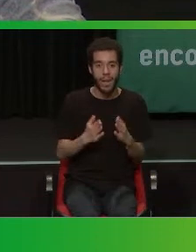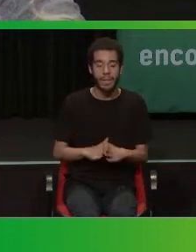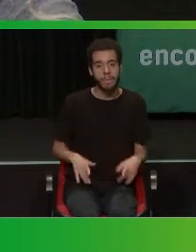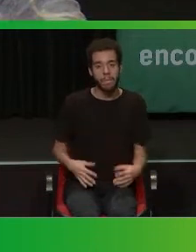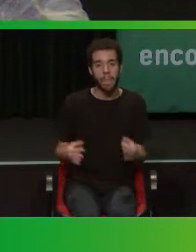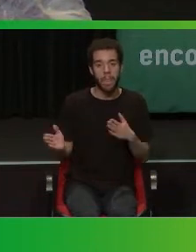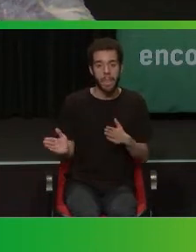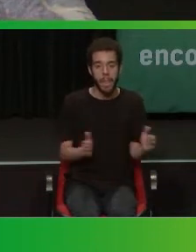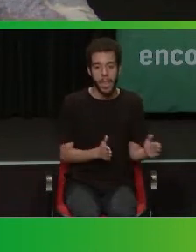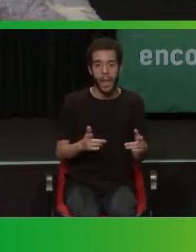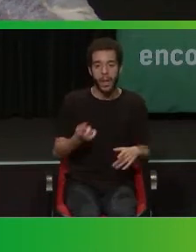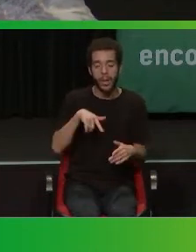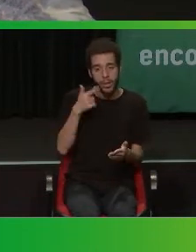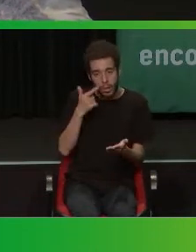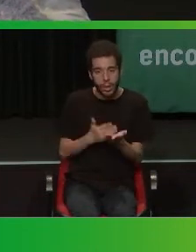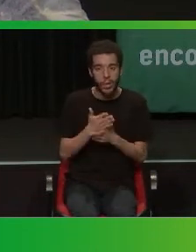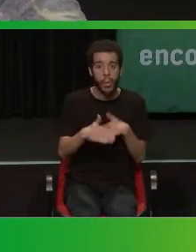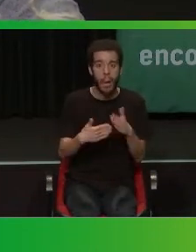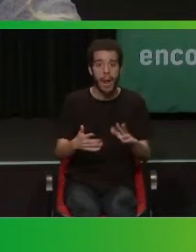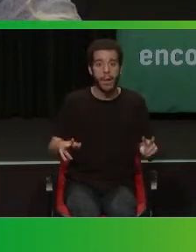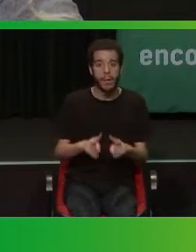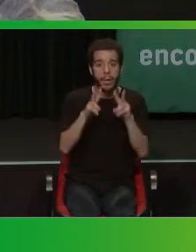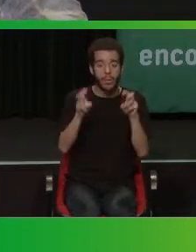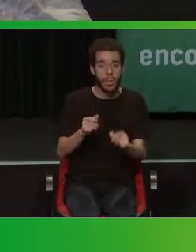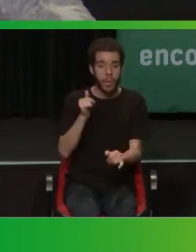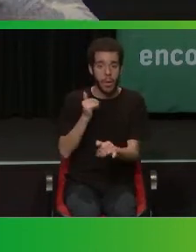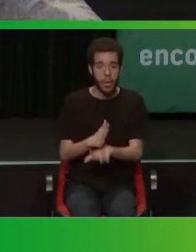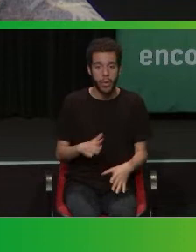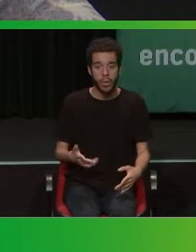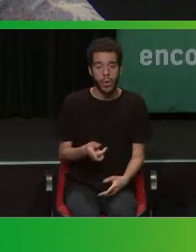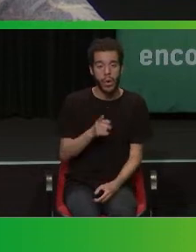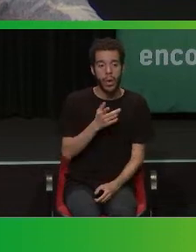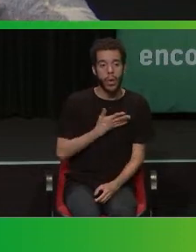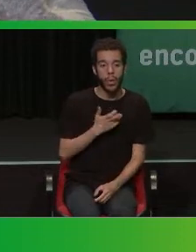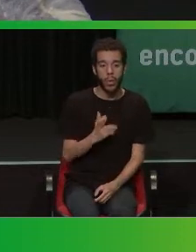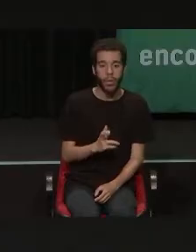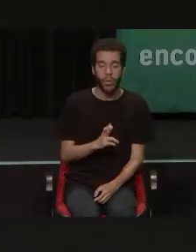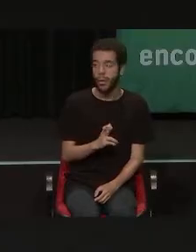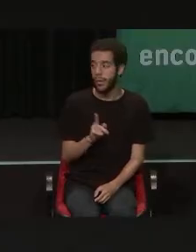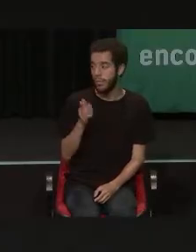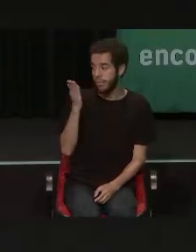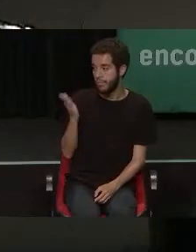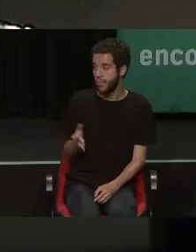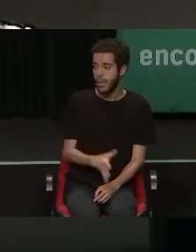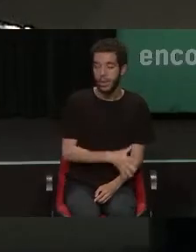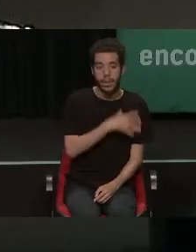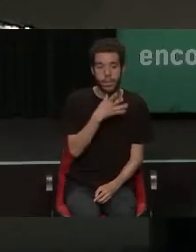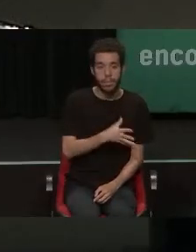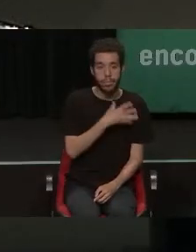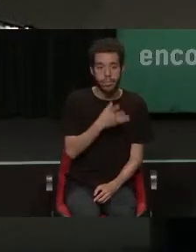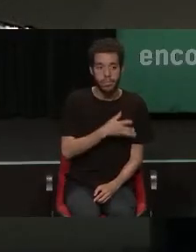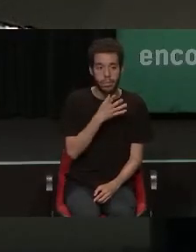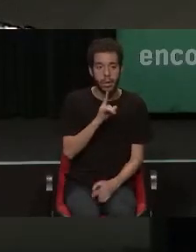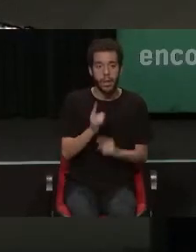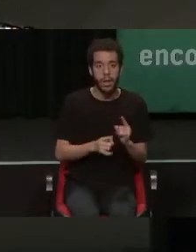with a slightly different aspect. Dr. Abbas will speak us about the use